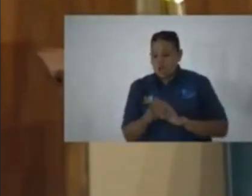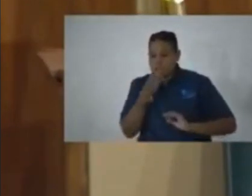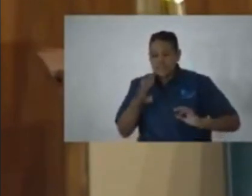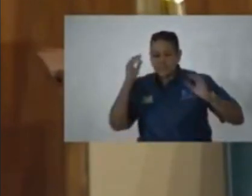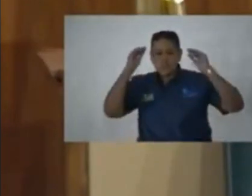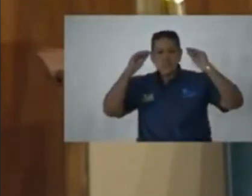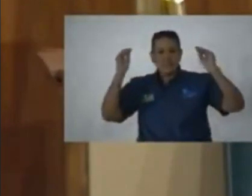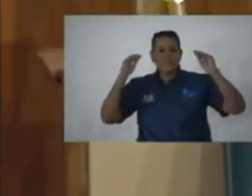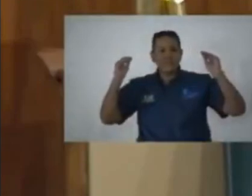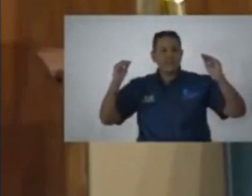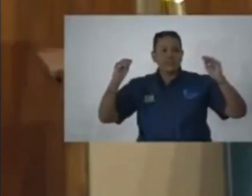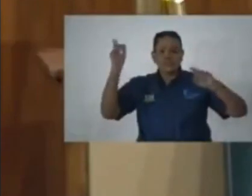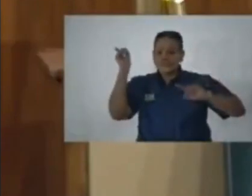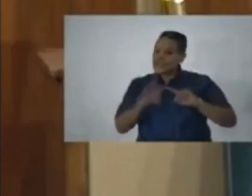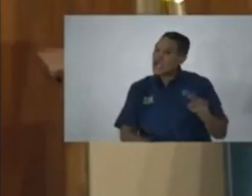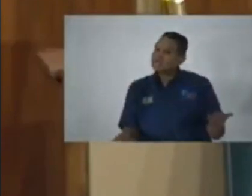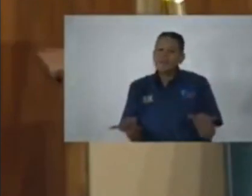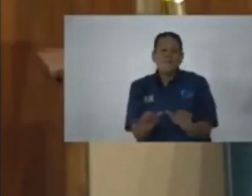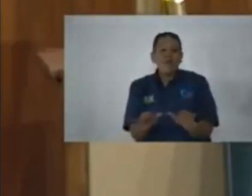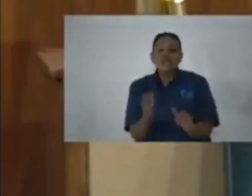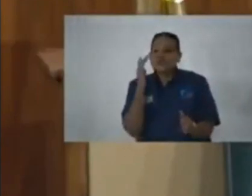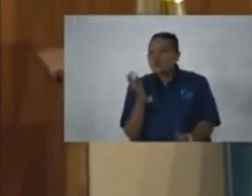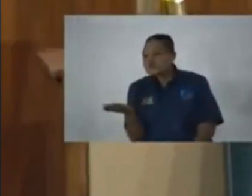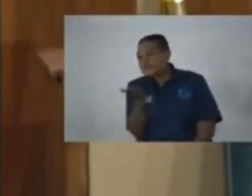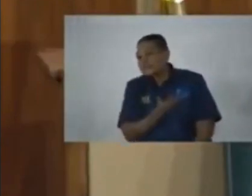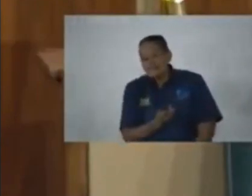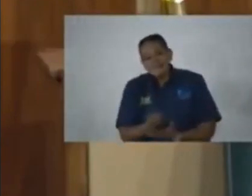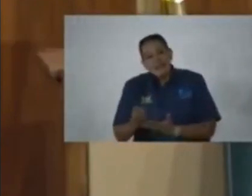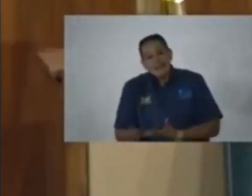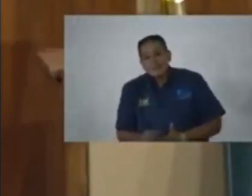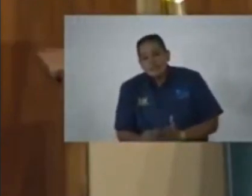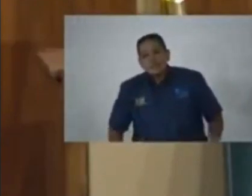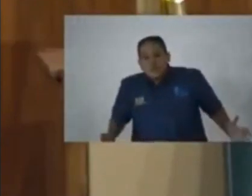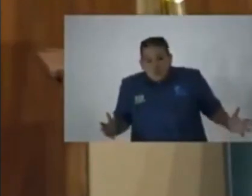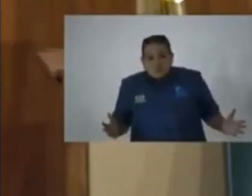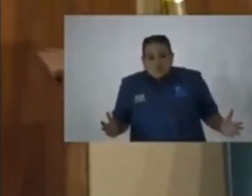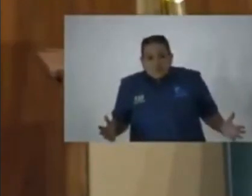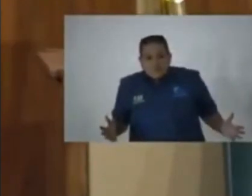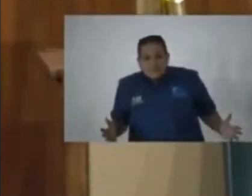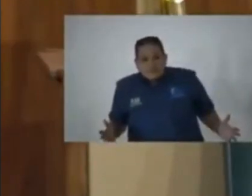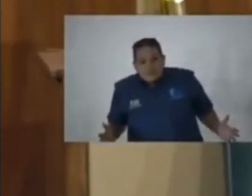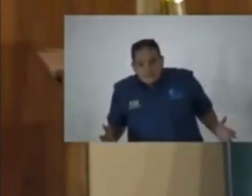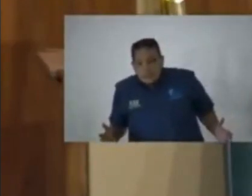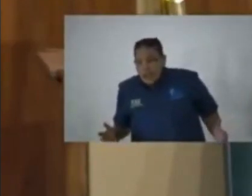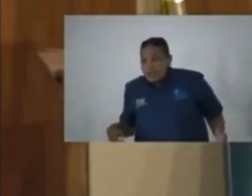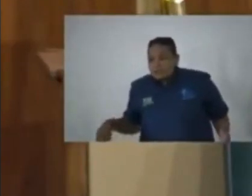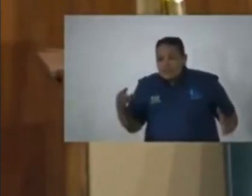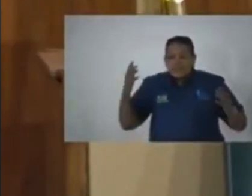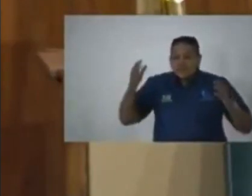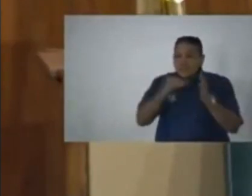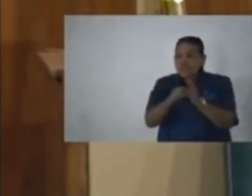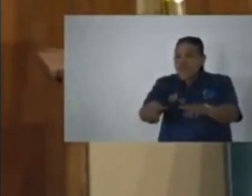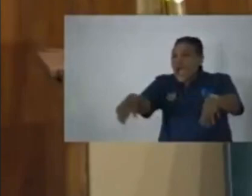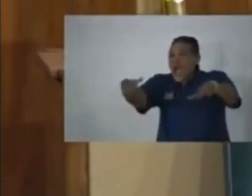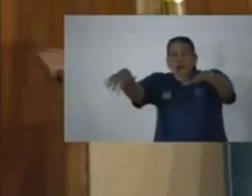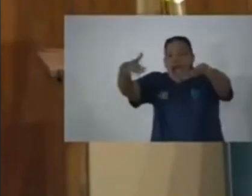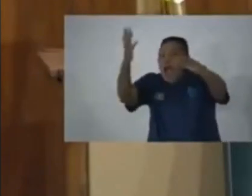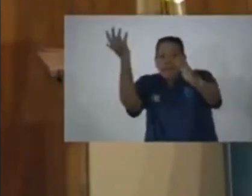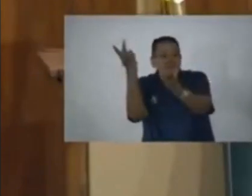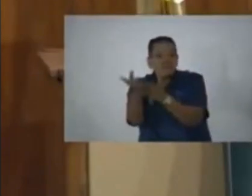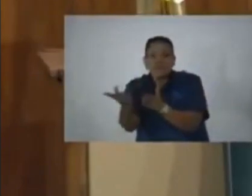teach can be measured by a input of incompetence? I mean, and a lot of